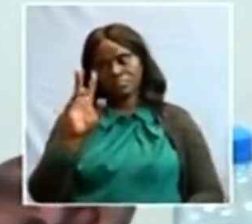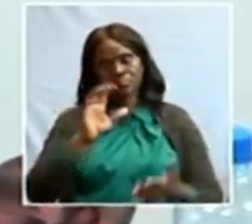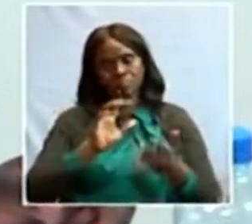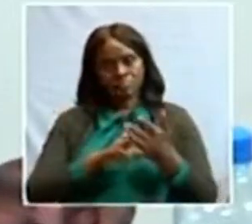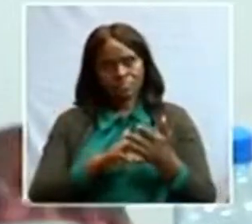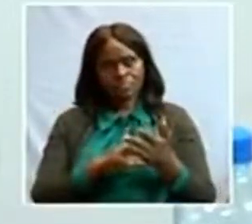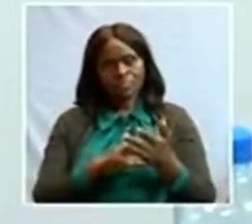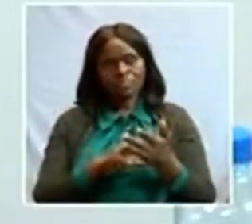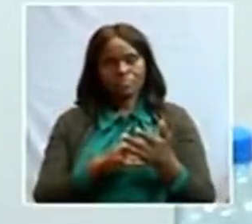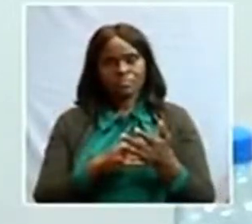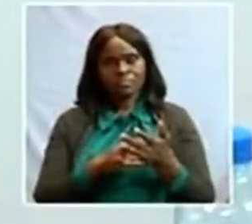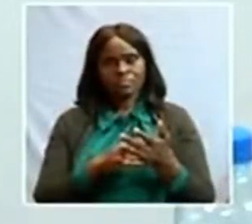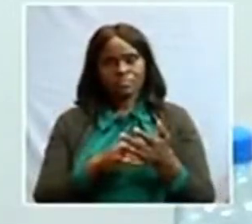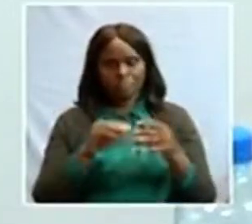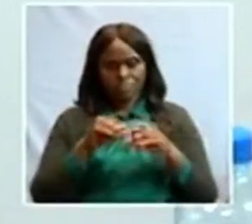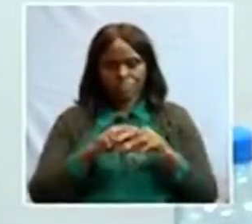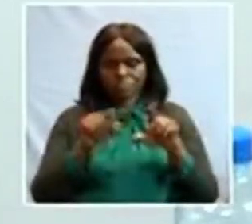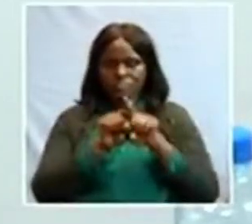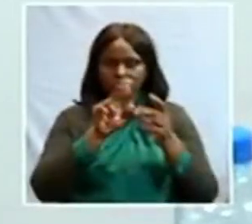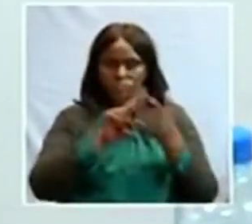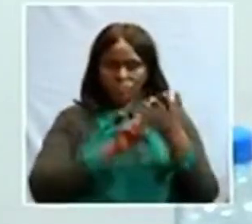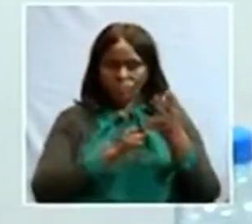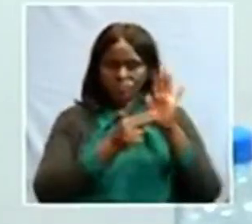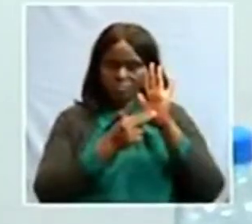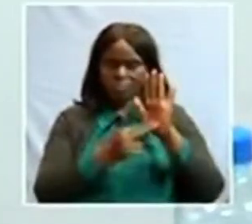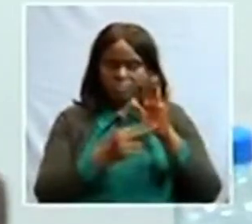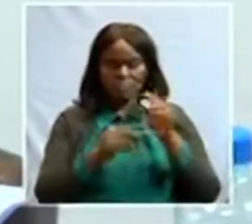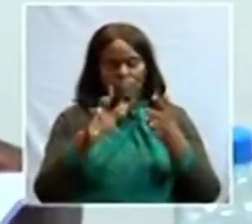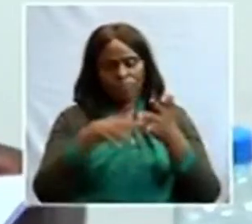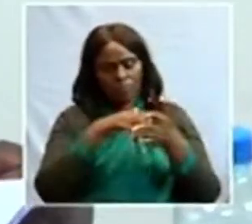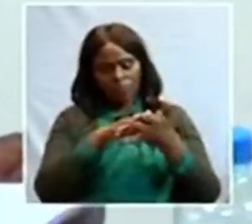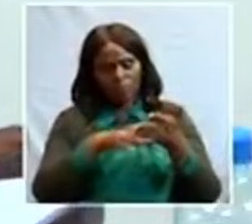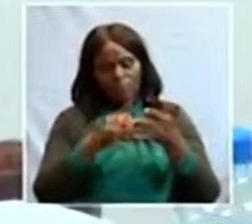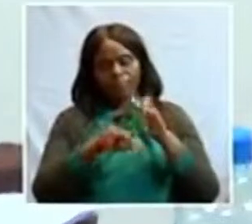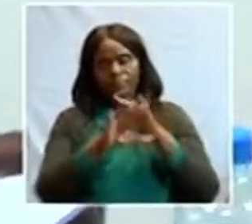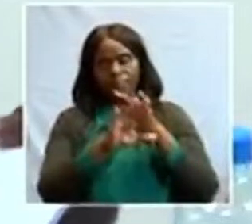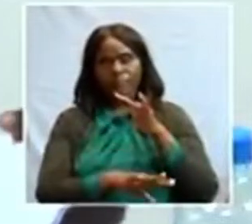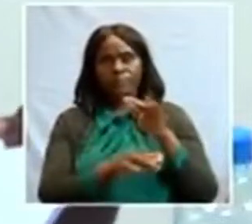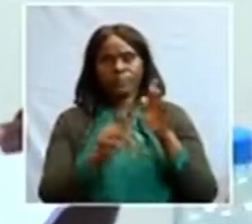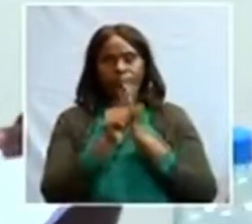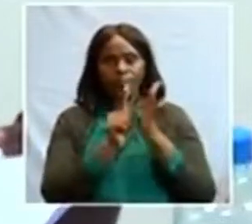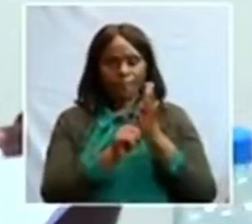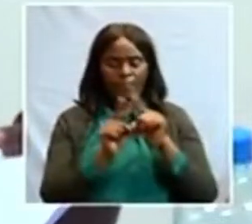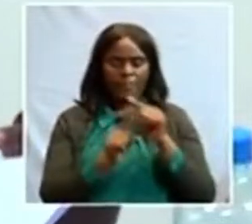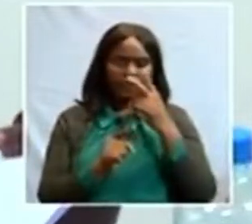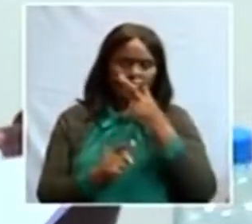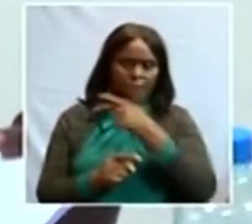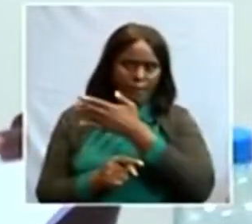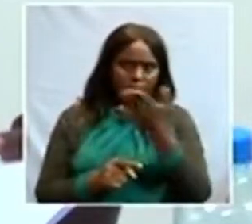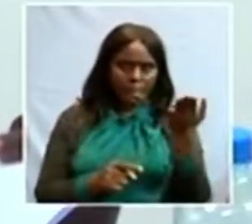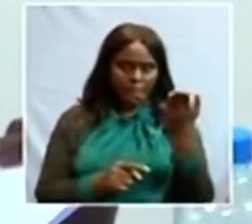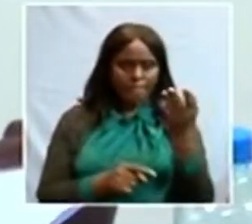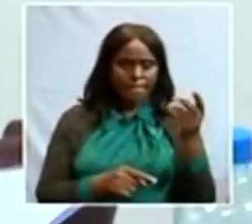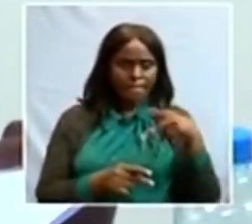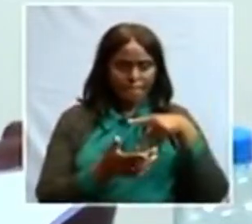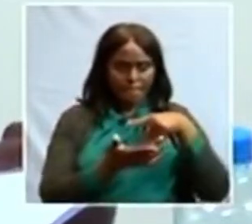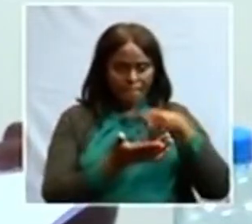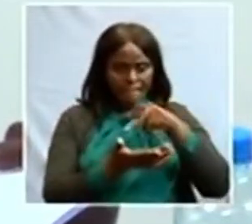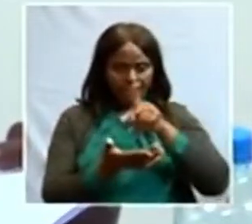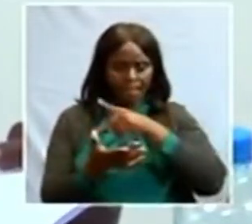342,000 in this report as per the table below. And looking at this payment